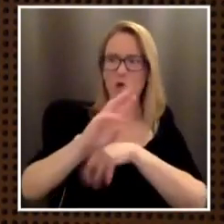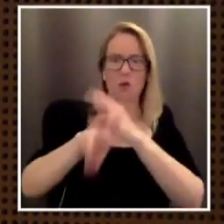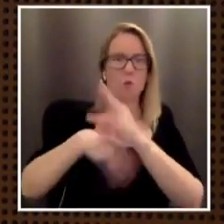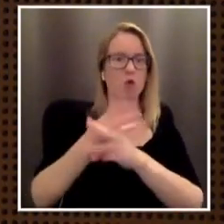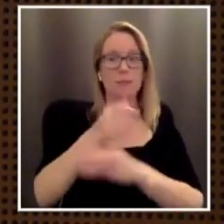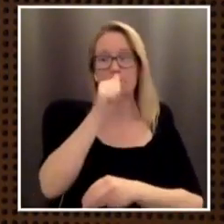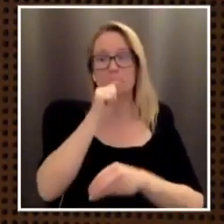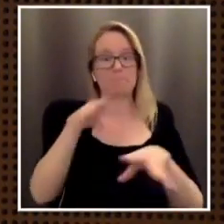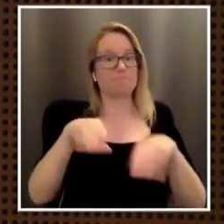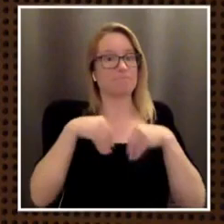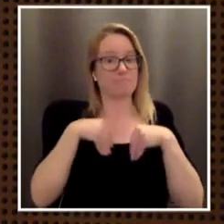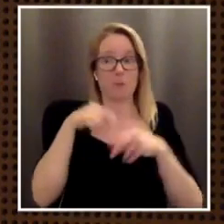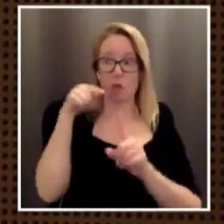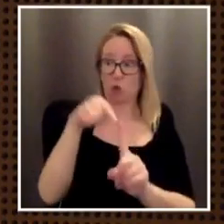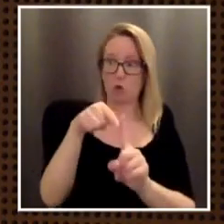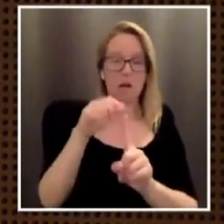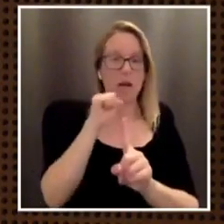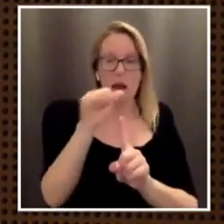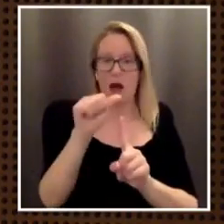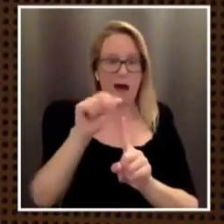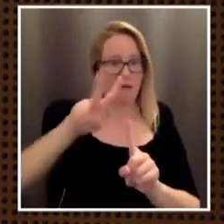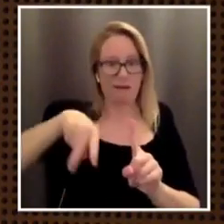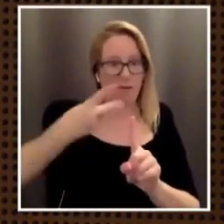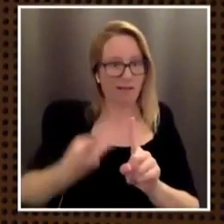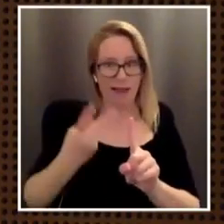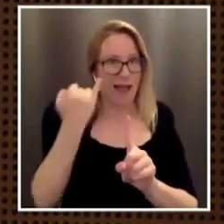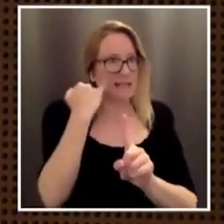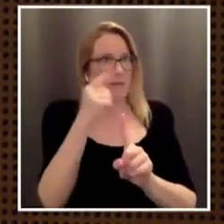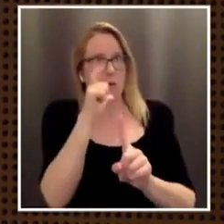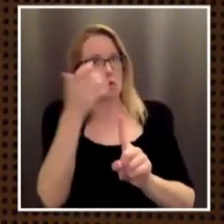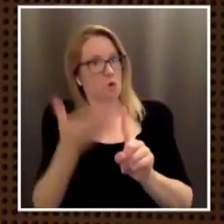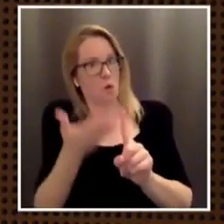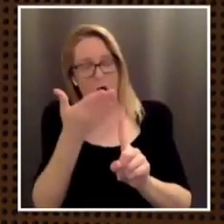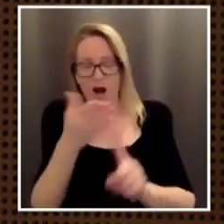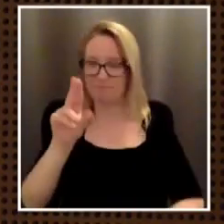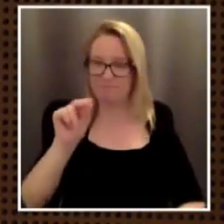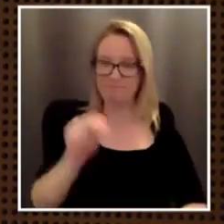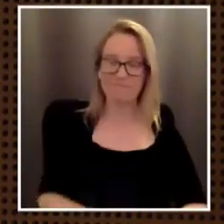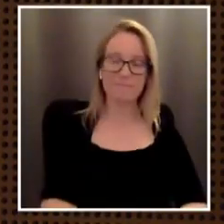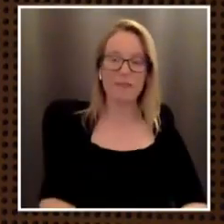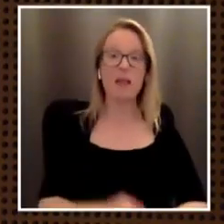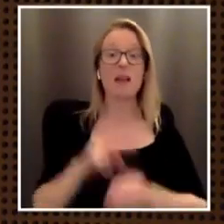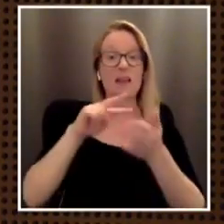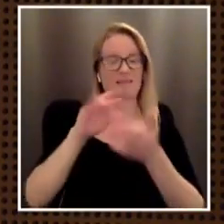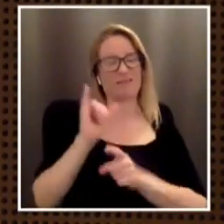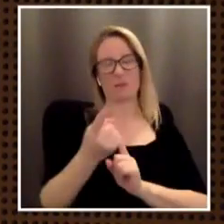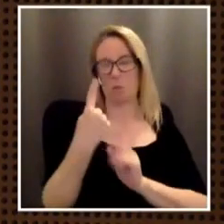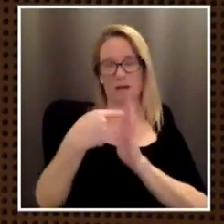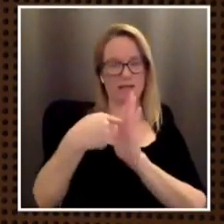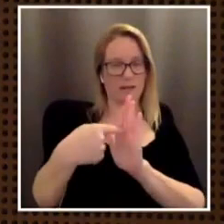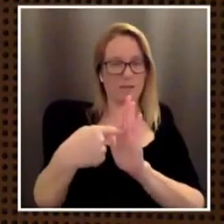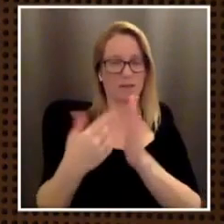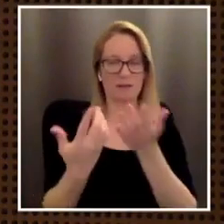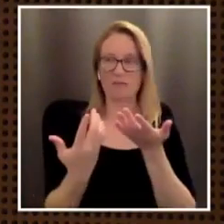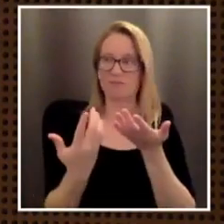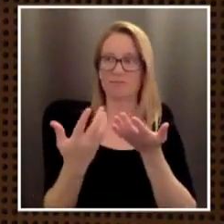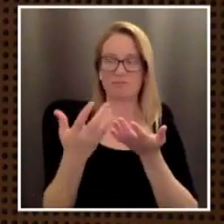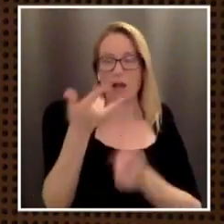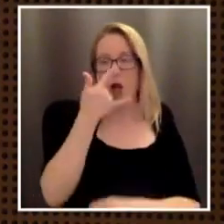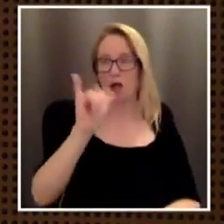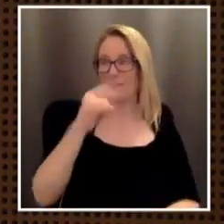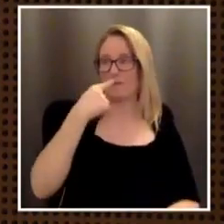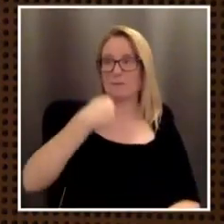with you, not its idea of you. So this is an example of what that looked like